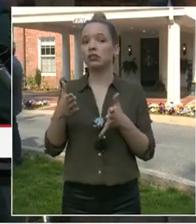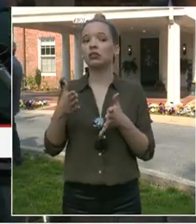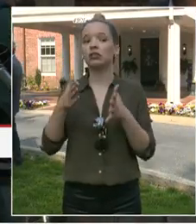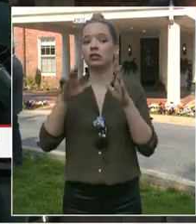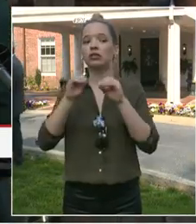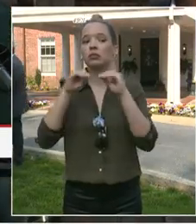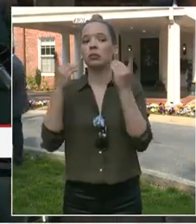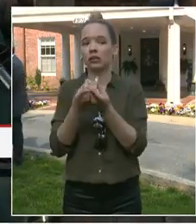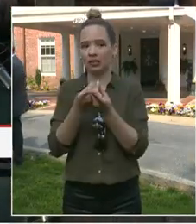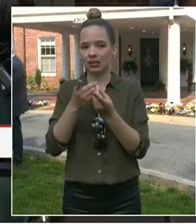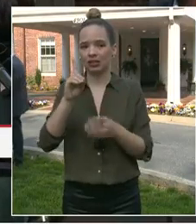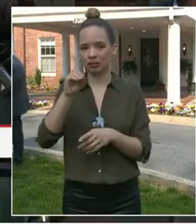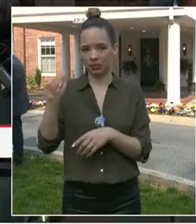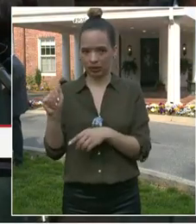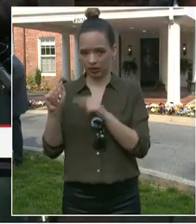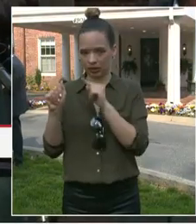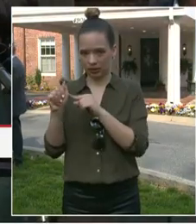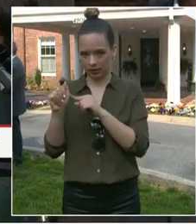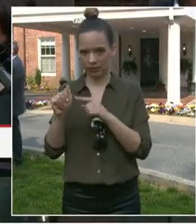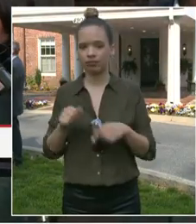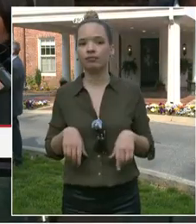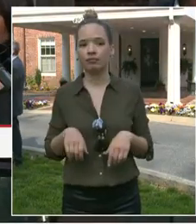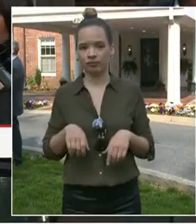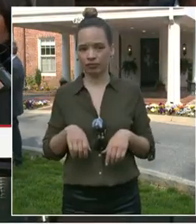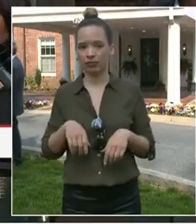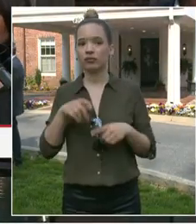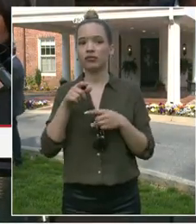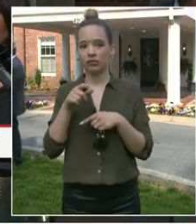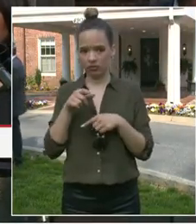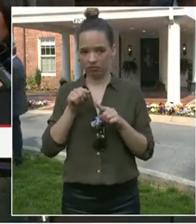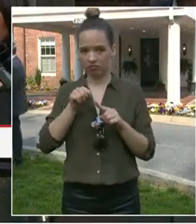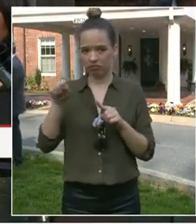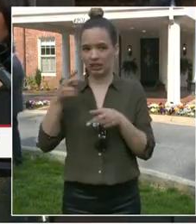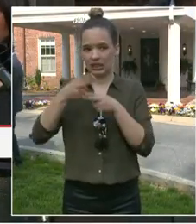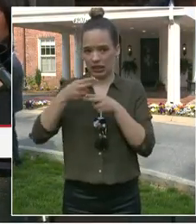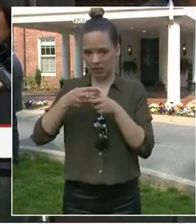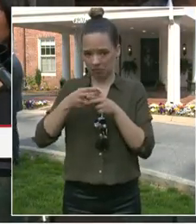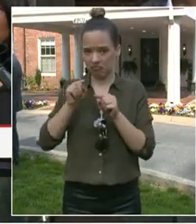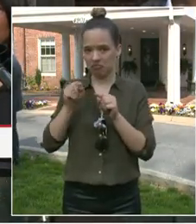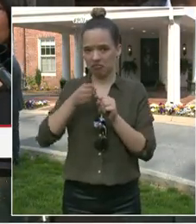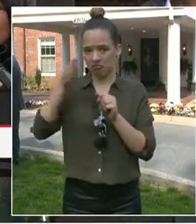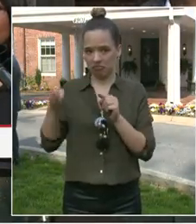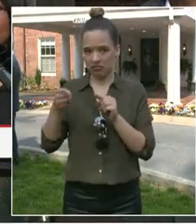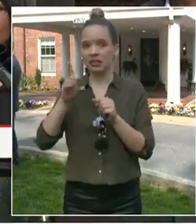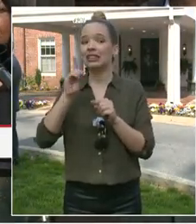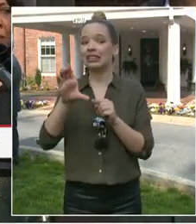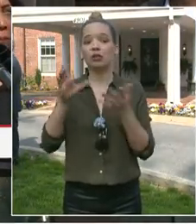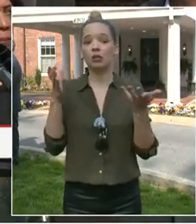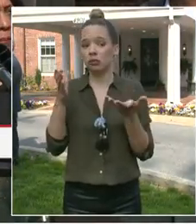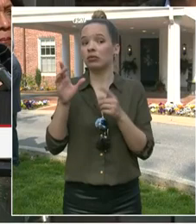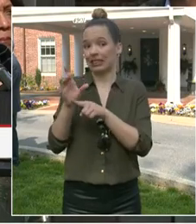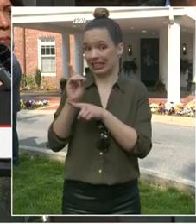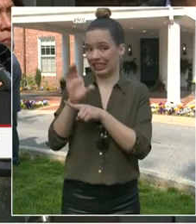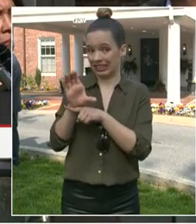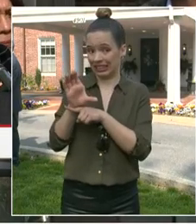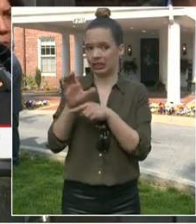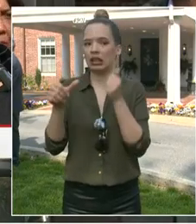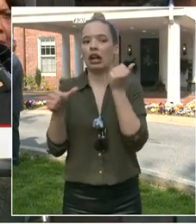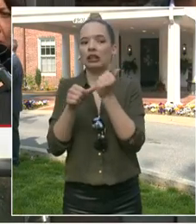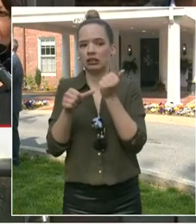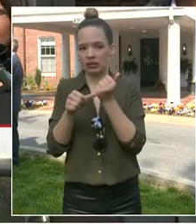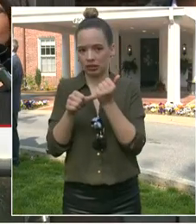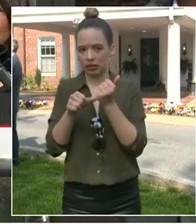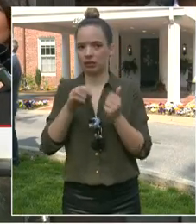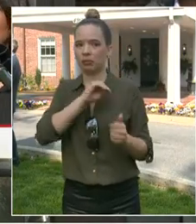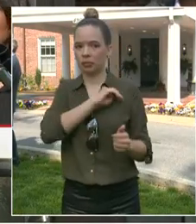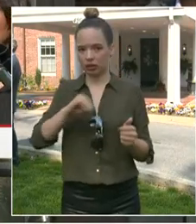a senior deputy at Dr. Sharon Lewis at the D.C. Health, Deputy Mayor Paul Kine is the deputy mayor for